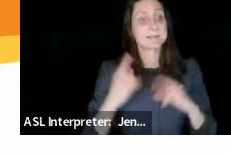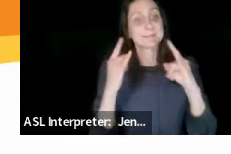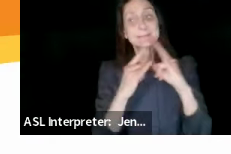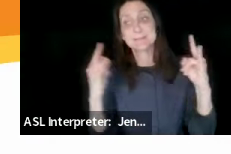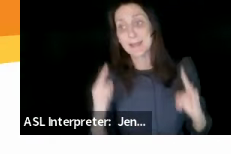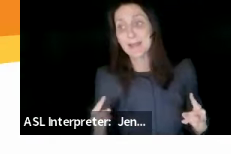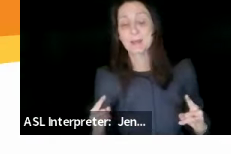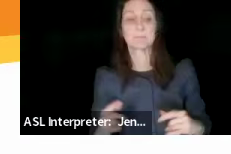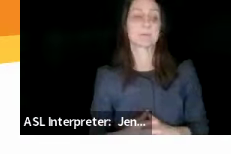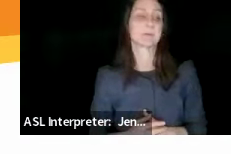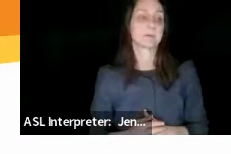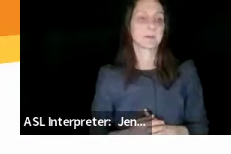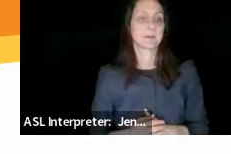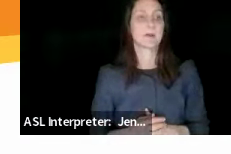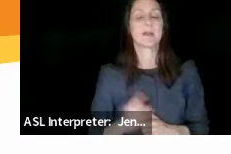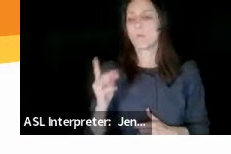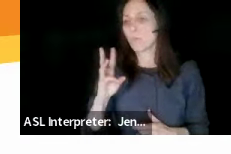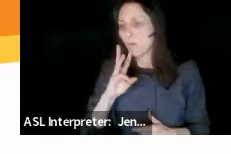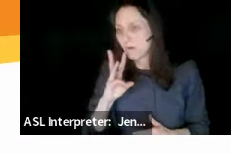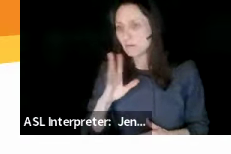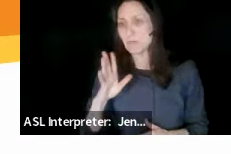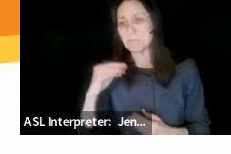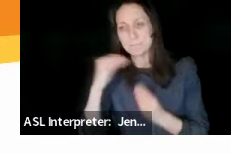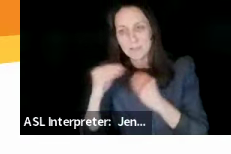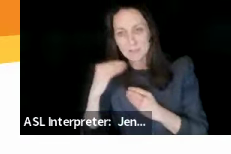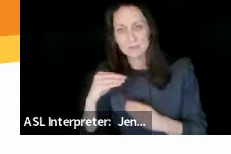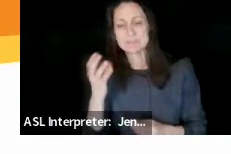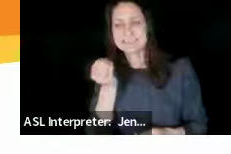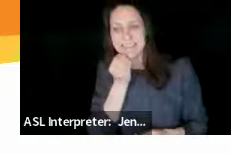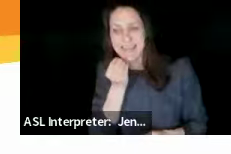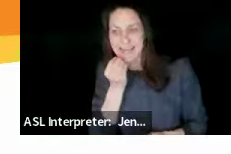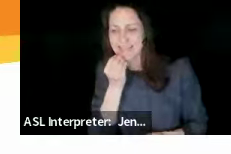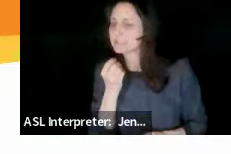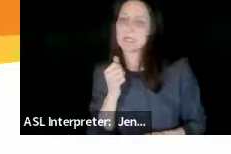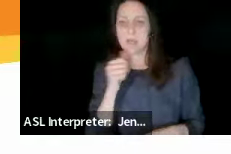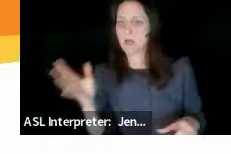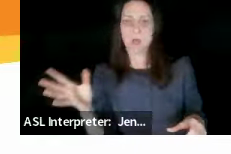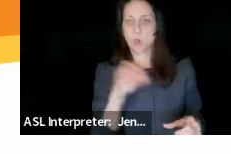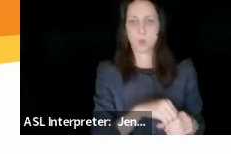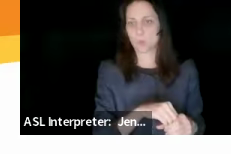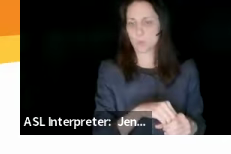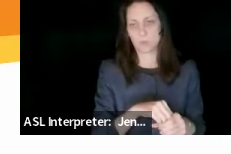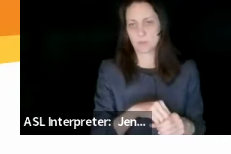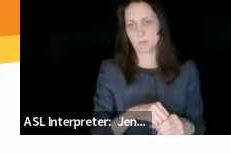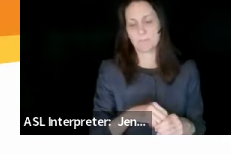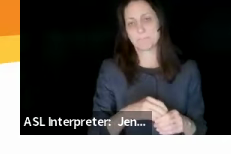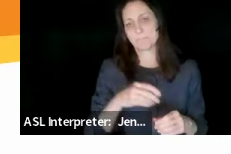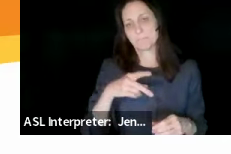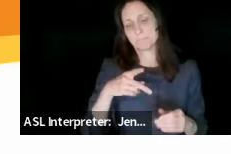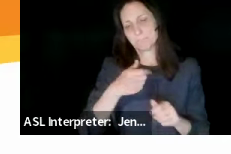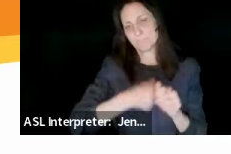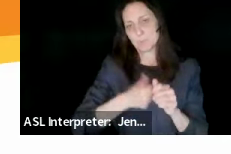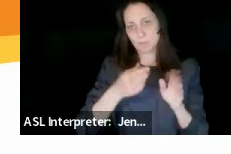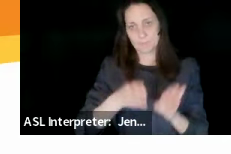personal items like water or meals or snacks are not included in the cost per person